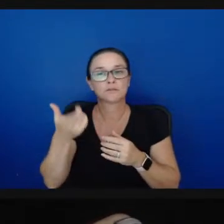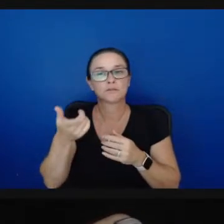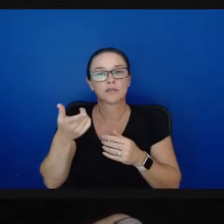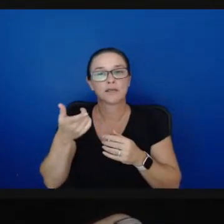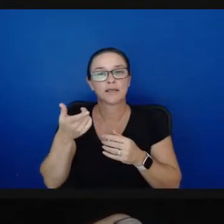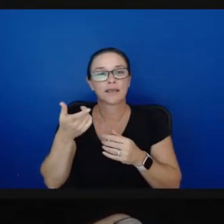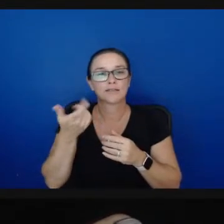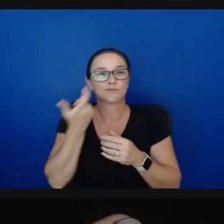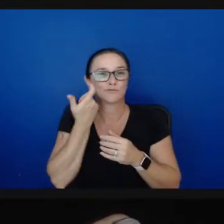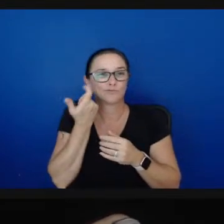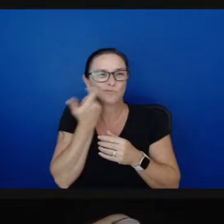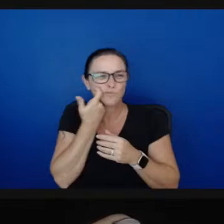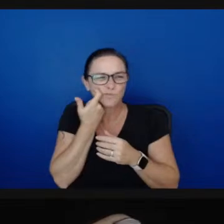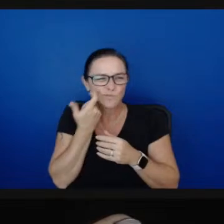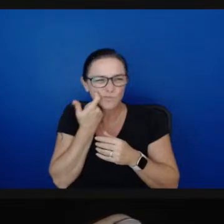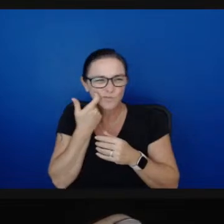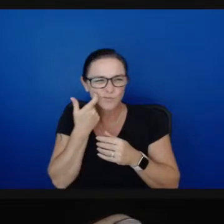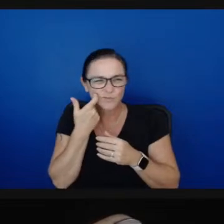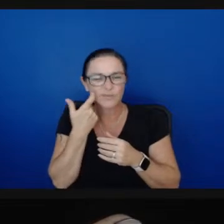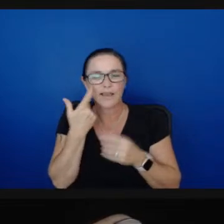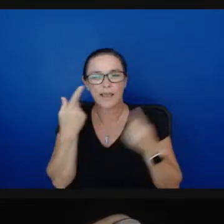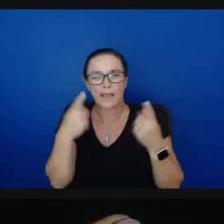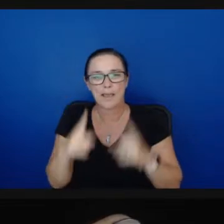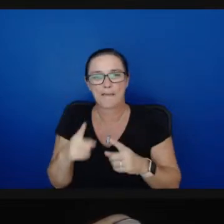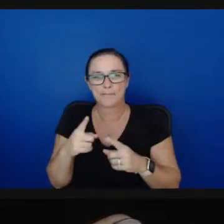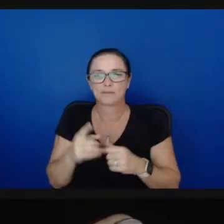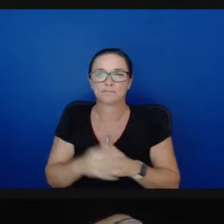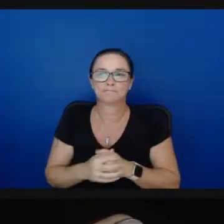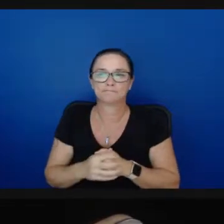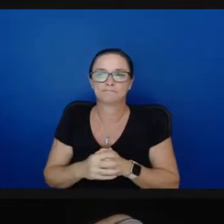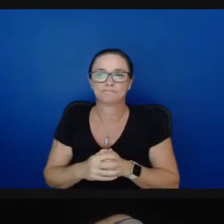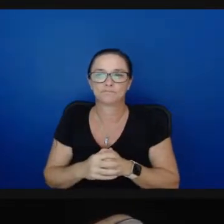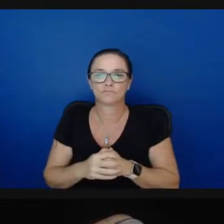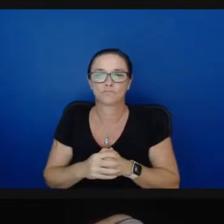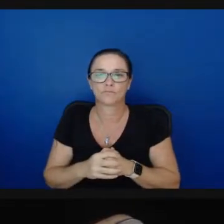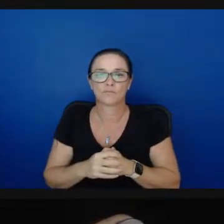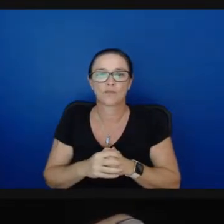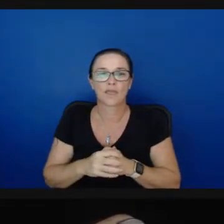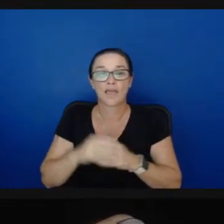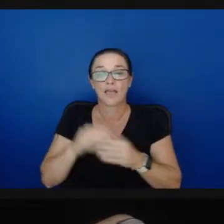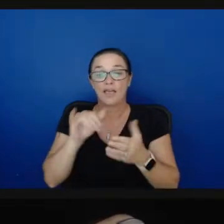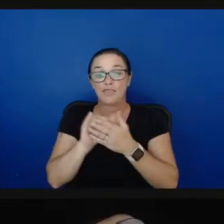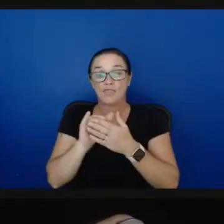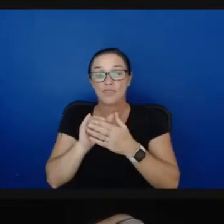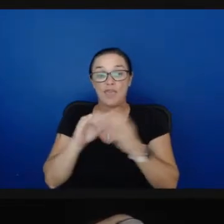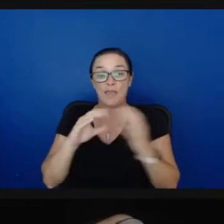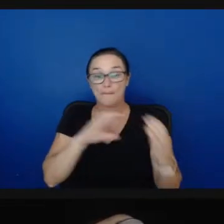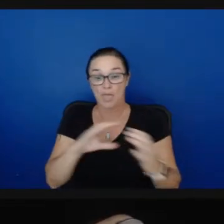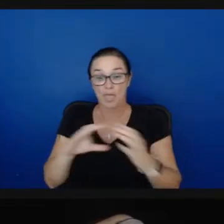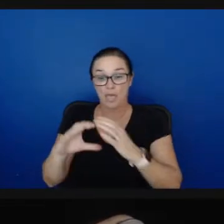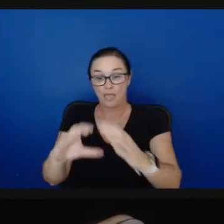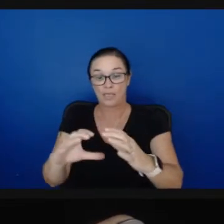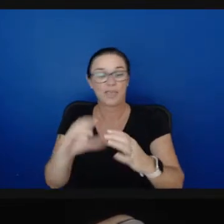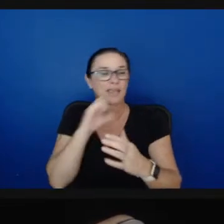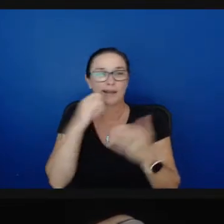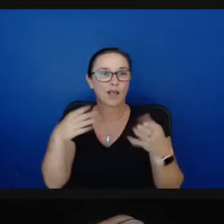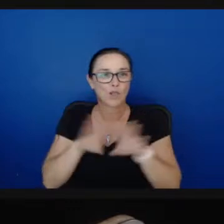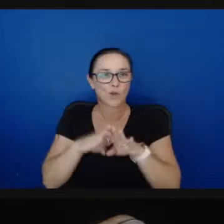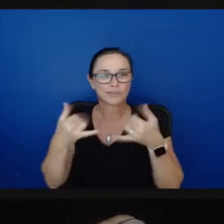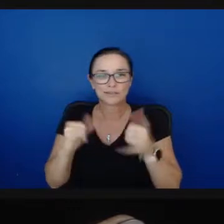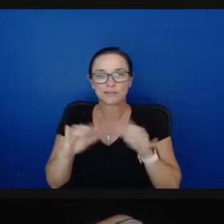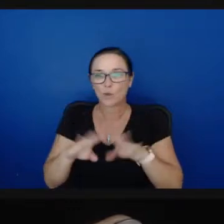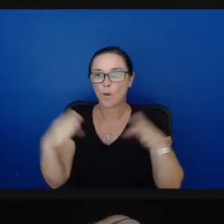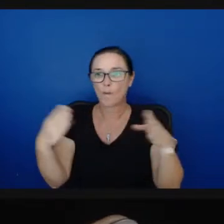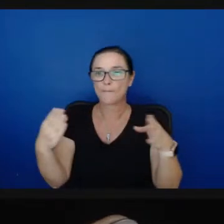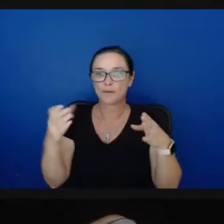soon since the most recent intrusion just this last month. The pathway is not closed, it still seems to be open. So when the pressure is